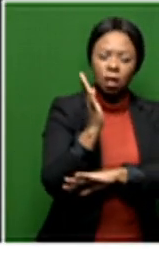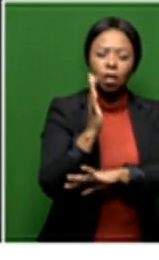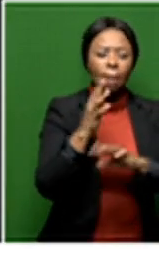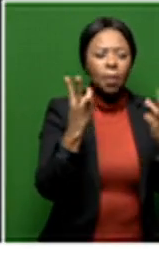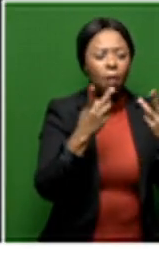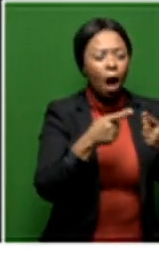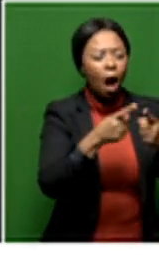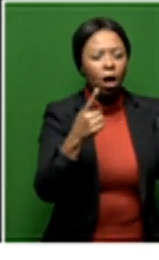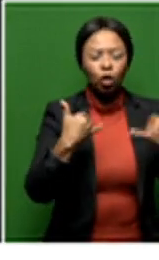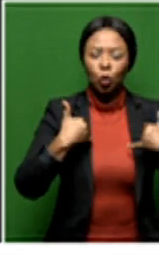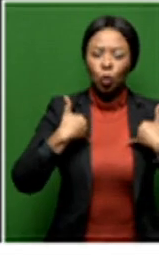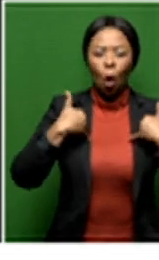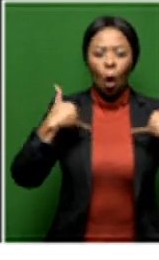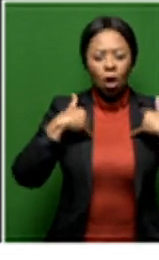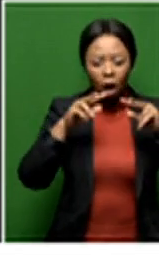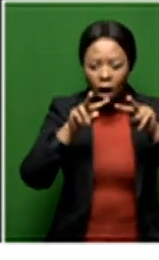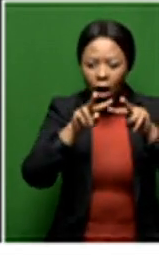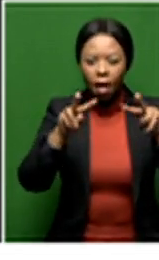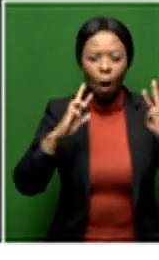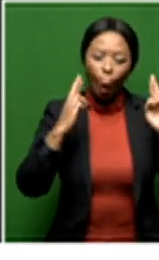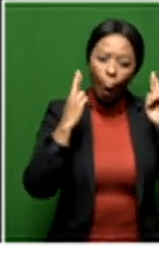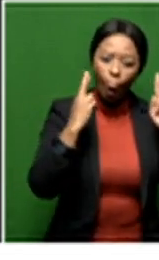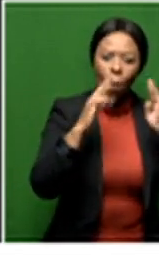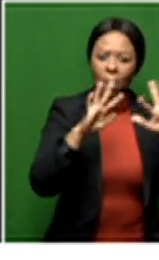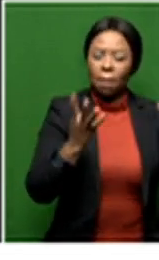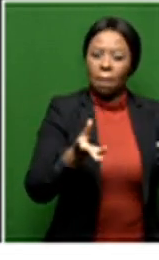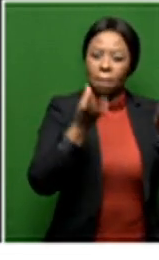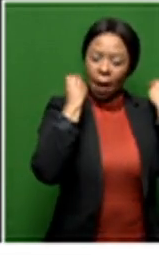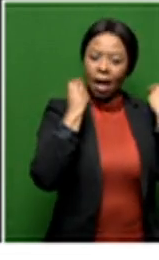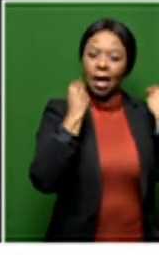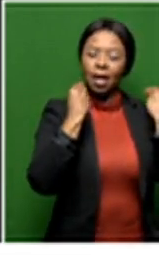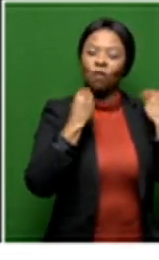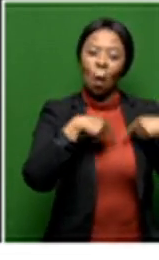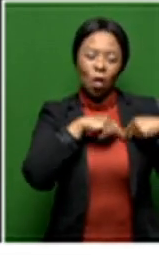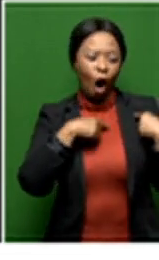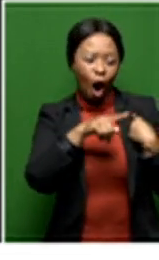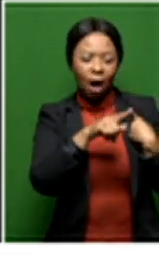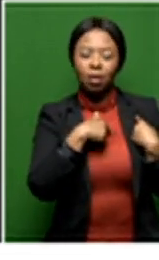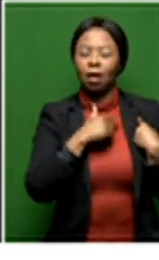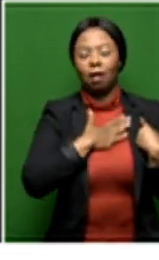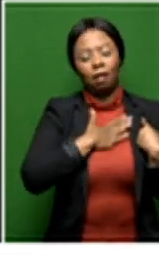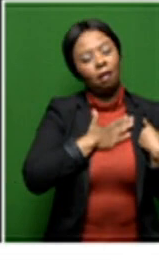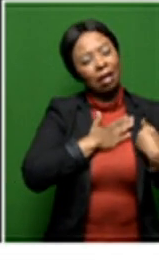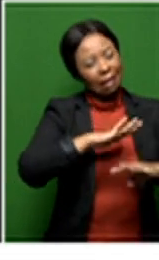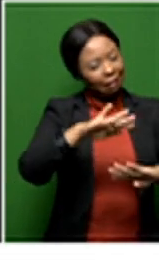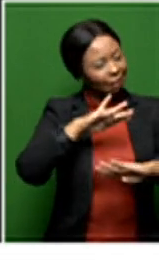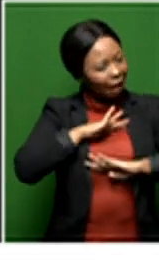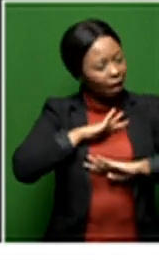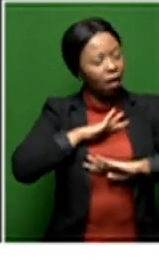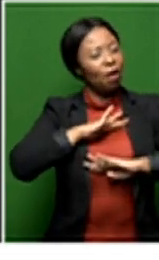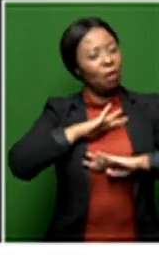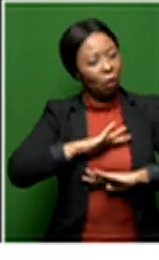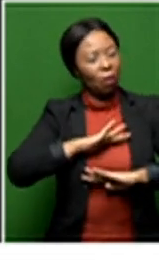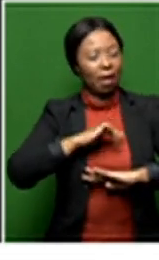to people and you see the hope that it brings to people and bring out of people, you know, that is so satisfactory. It gives you so